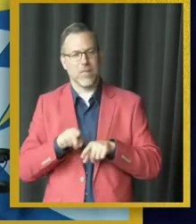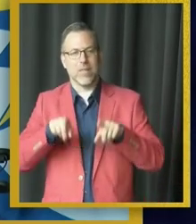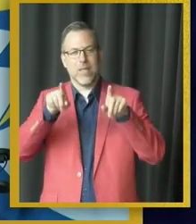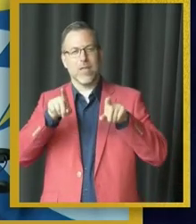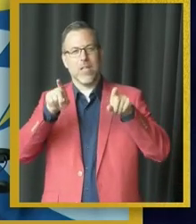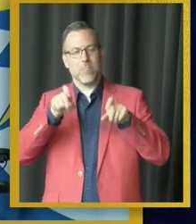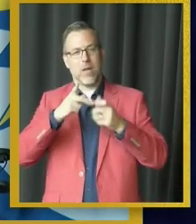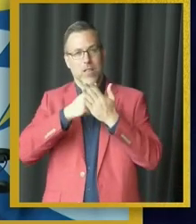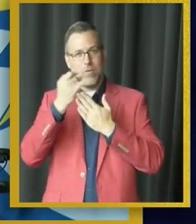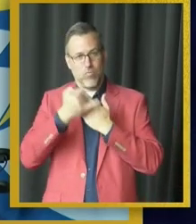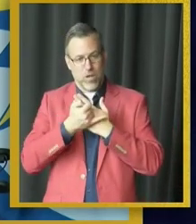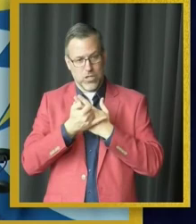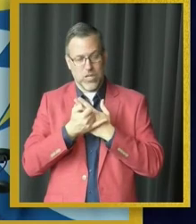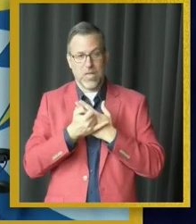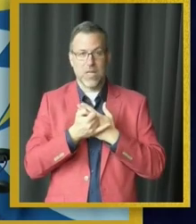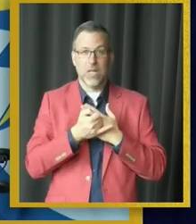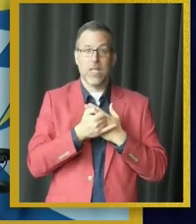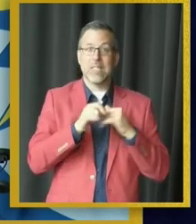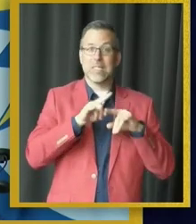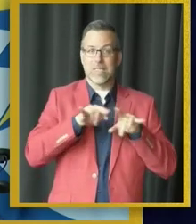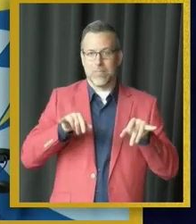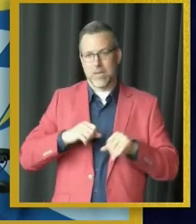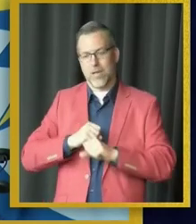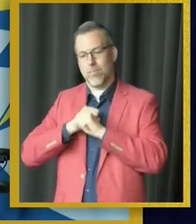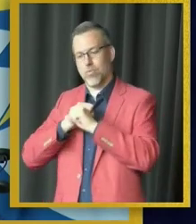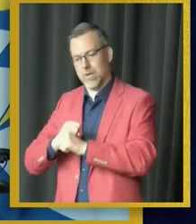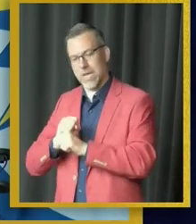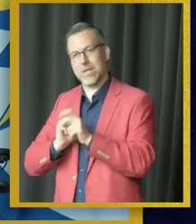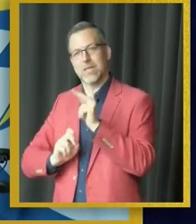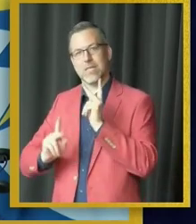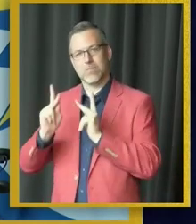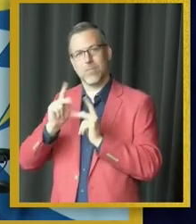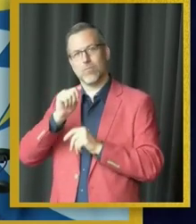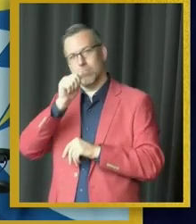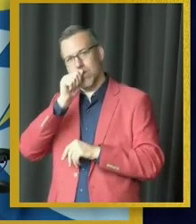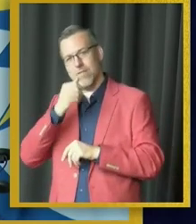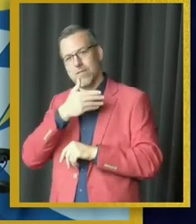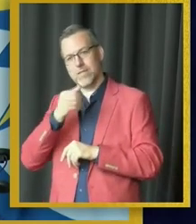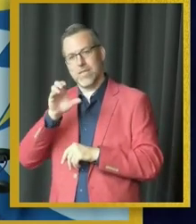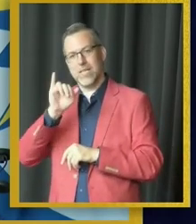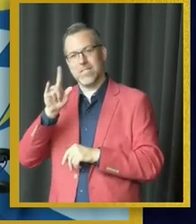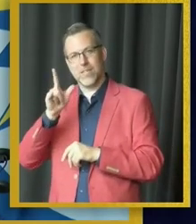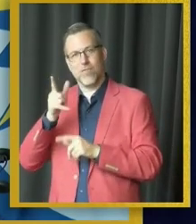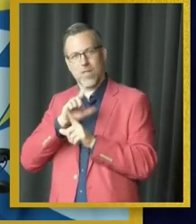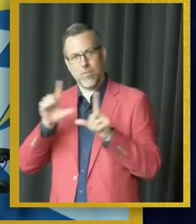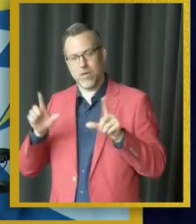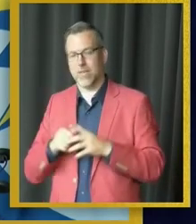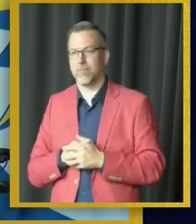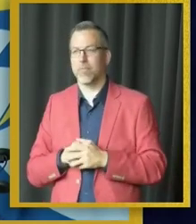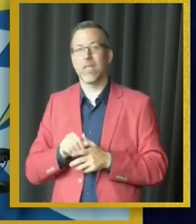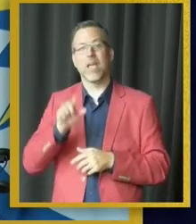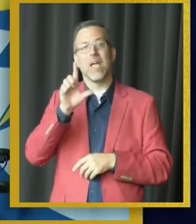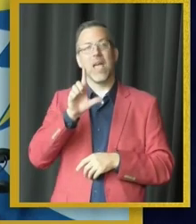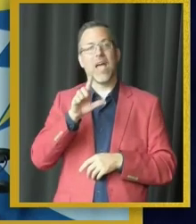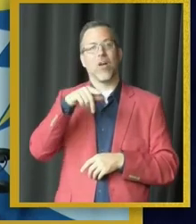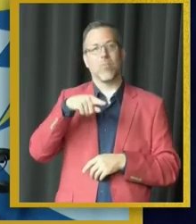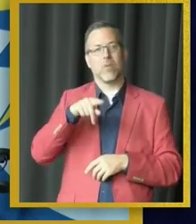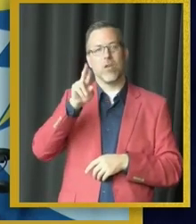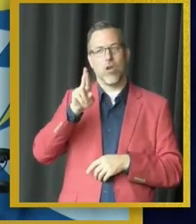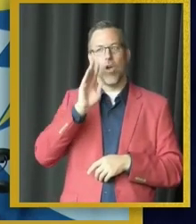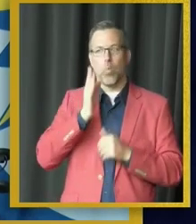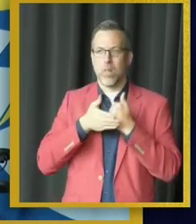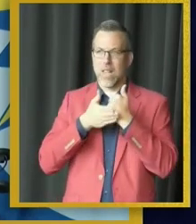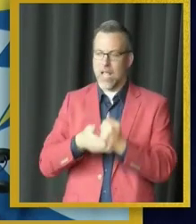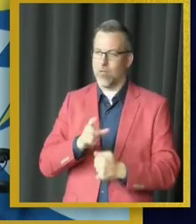tool while protecting residents' privacy and civil liberties. LPRs will extend Metro Police's efforts